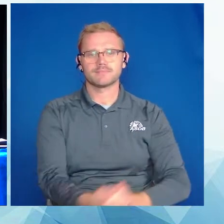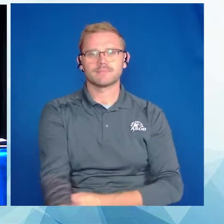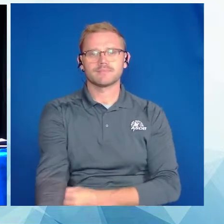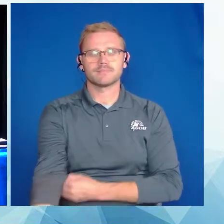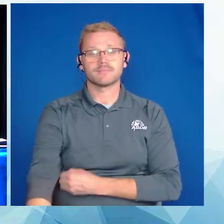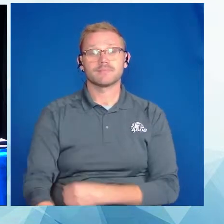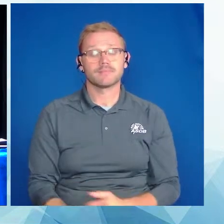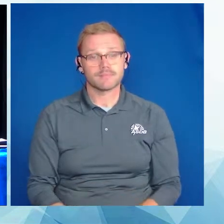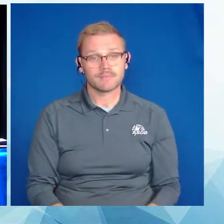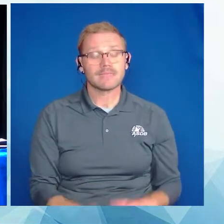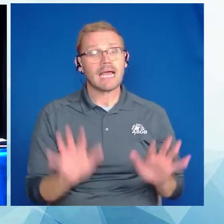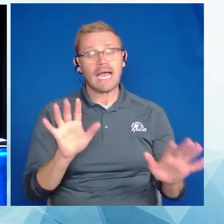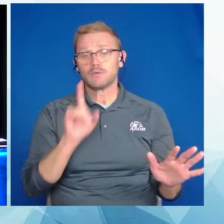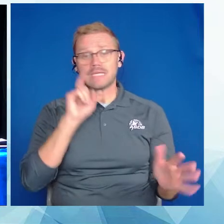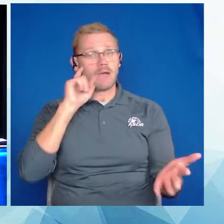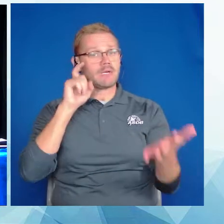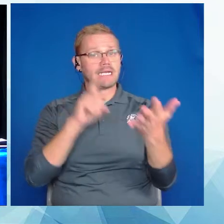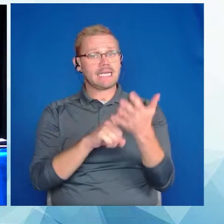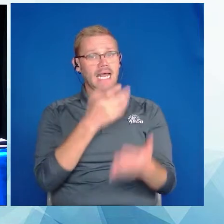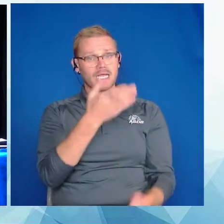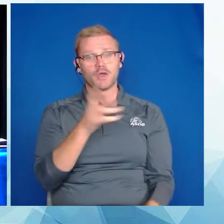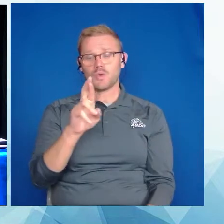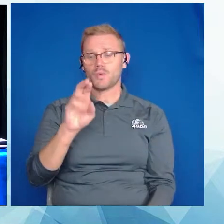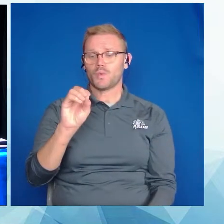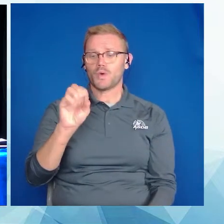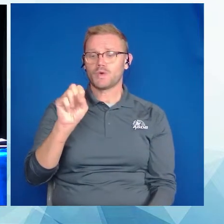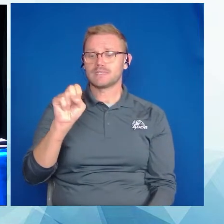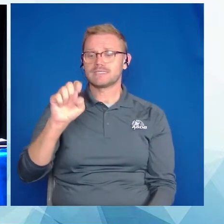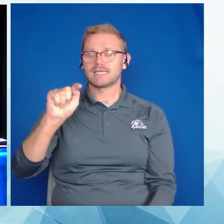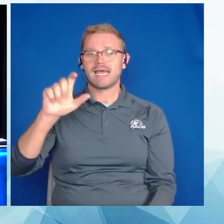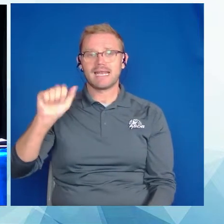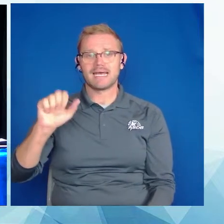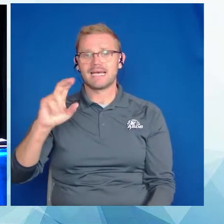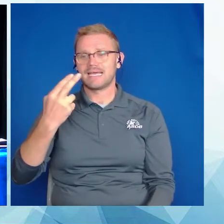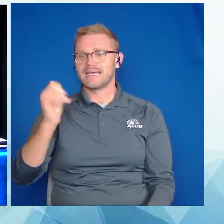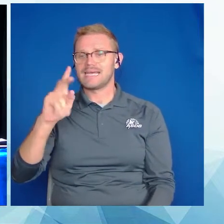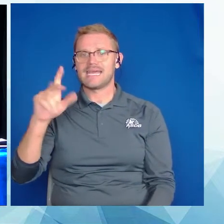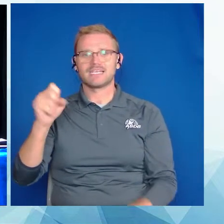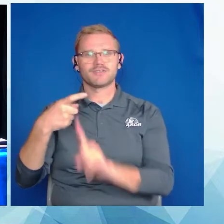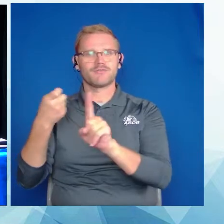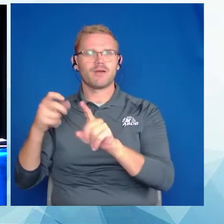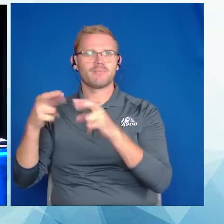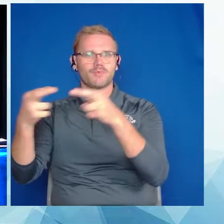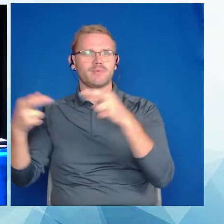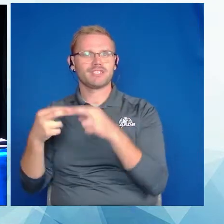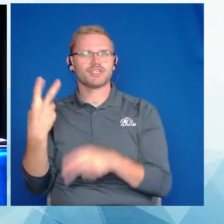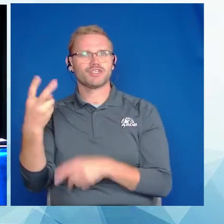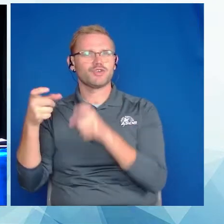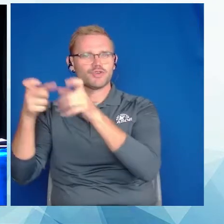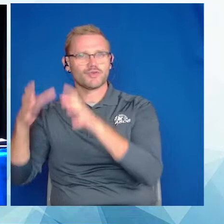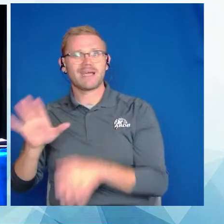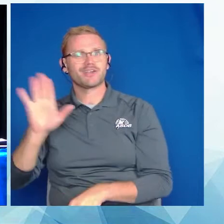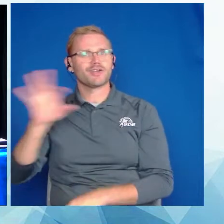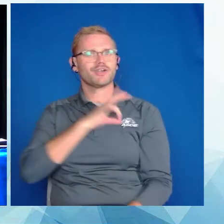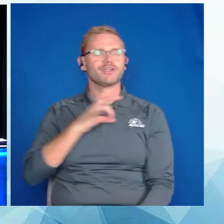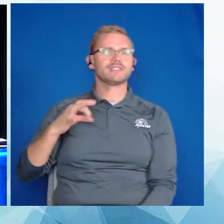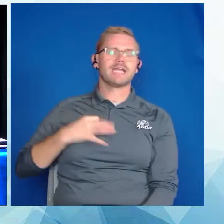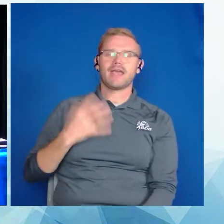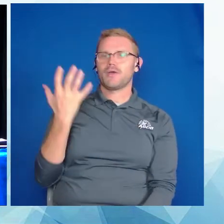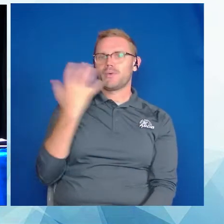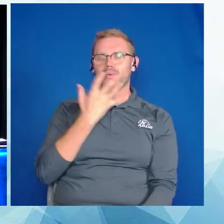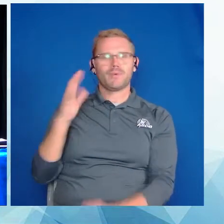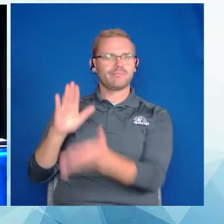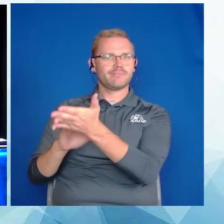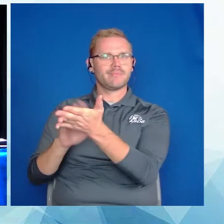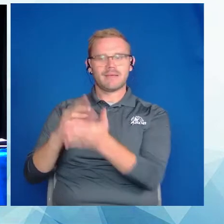I do need to commend Rosetta Hicks, the director of Region 2, as well as her staff,